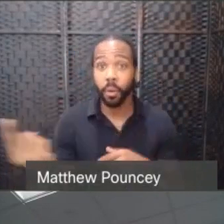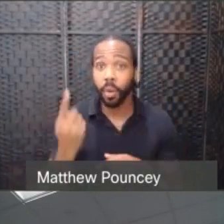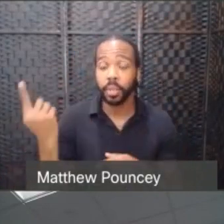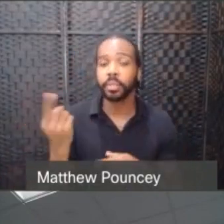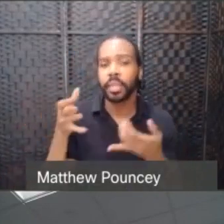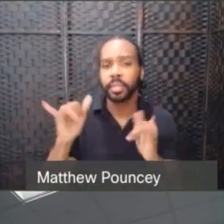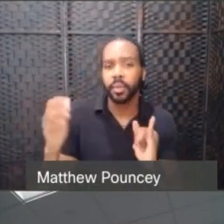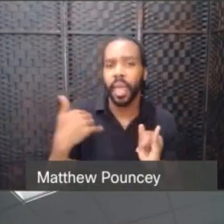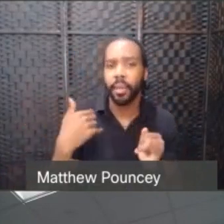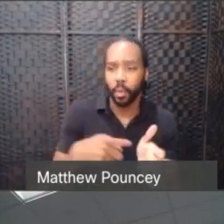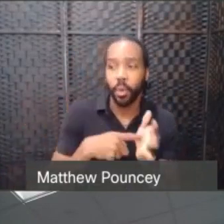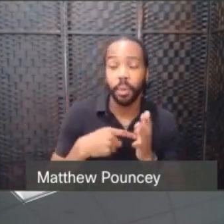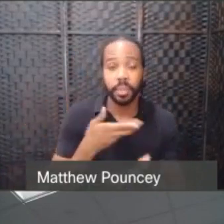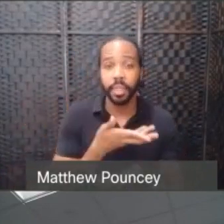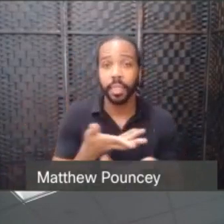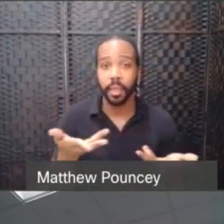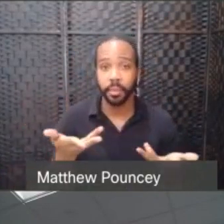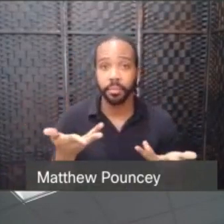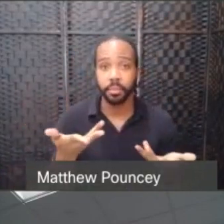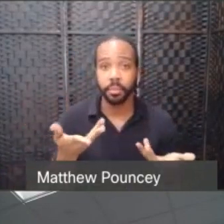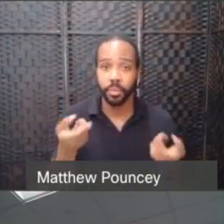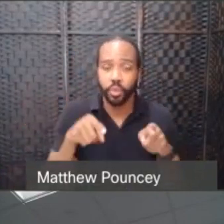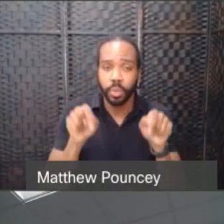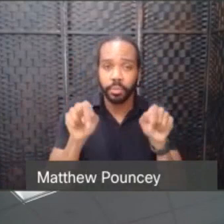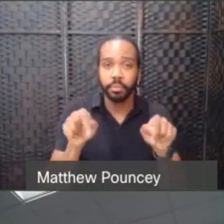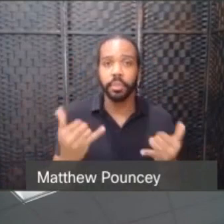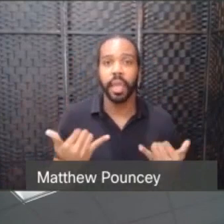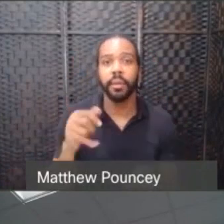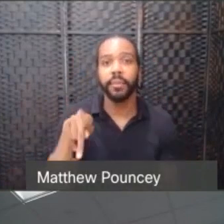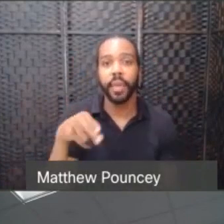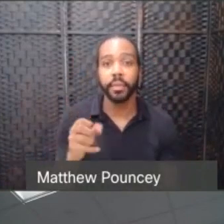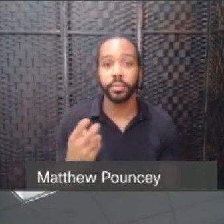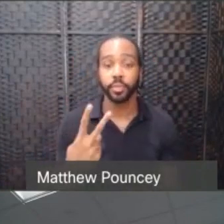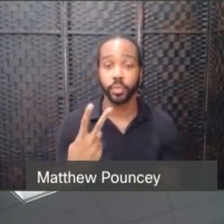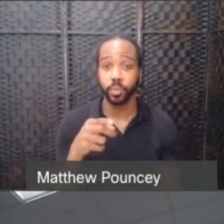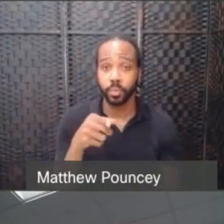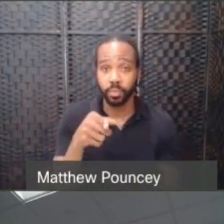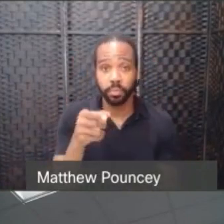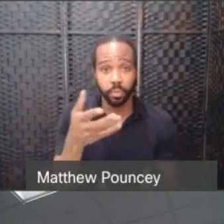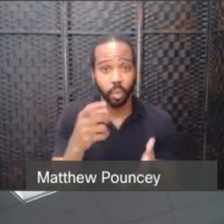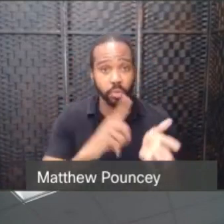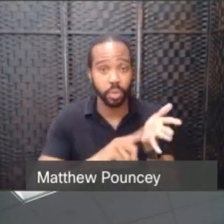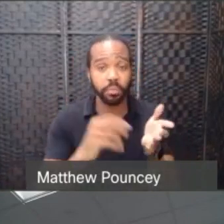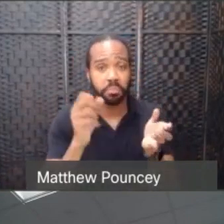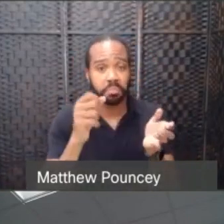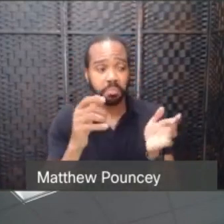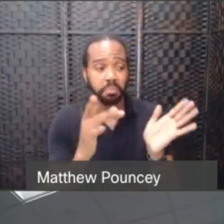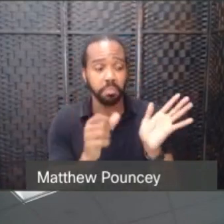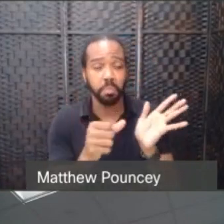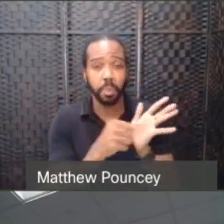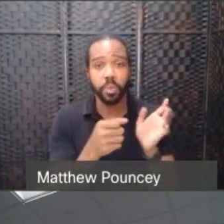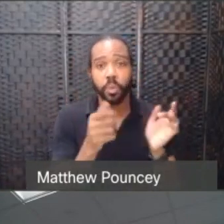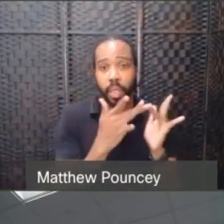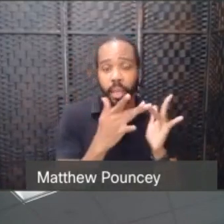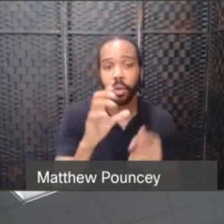those requirements in place while we're in phase 2. And that guidance can be found on our website that we always kind of plug, but it's on